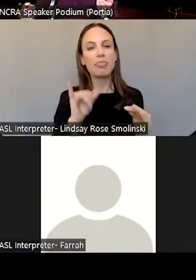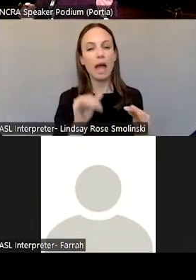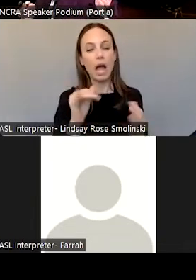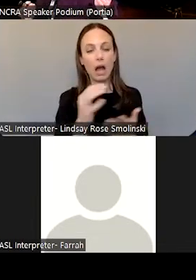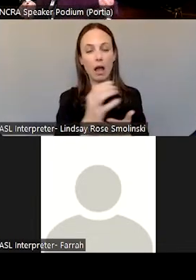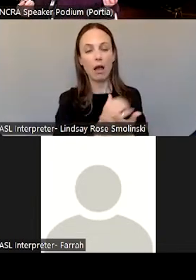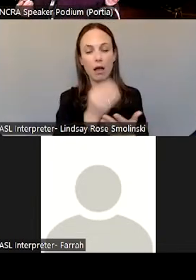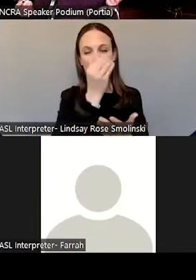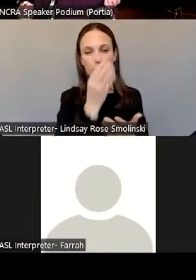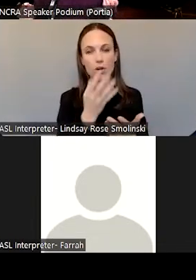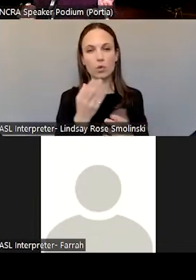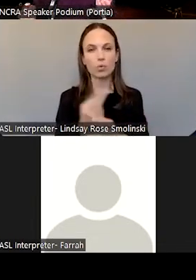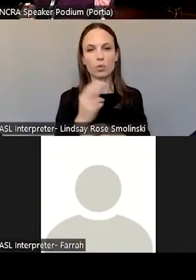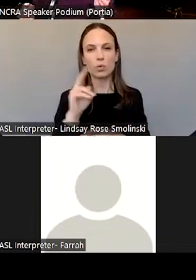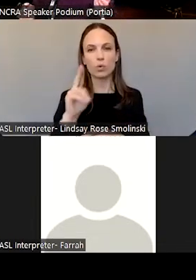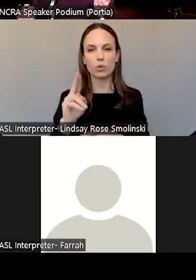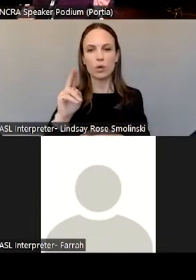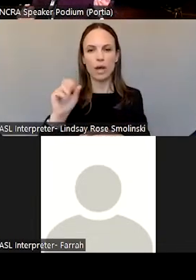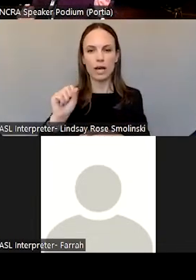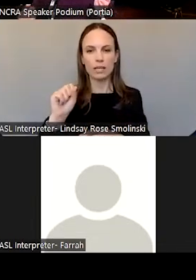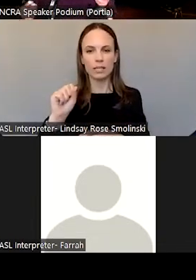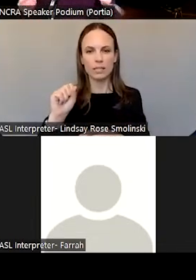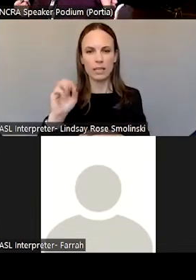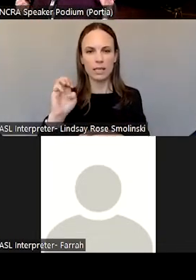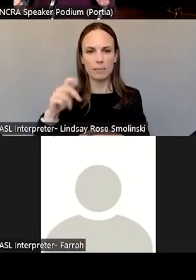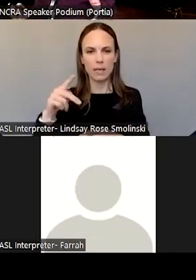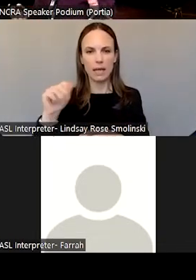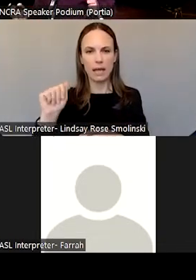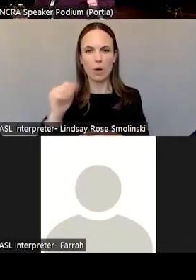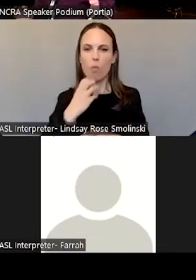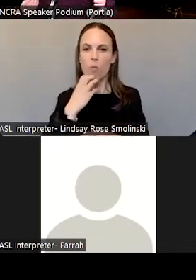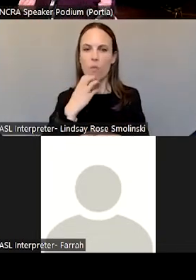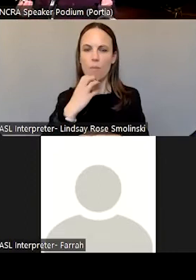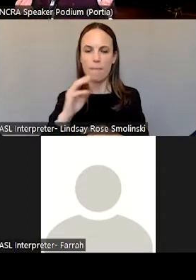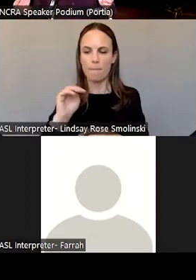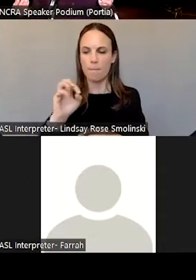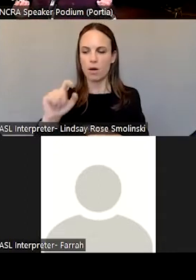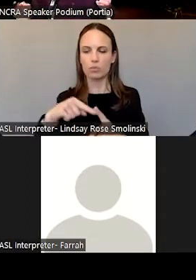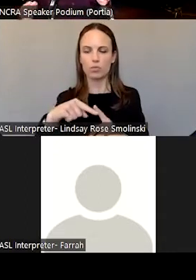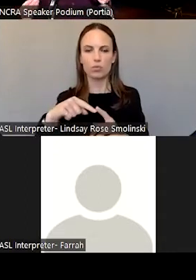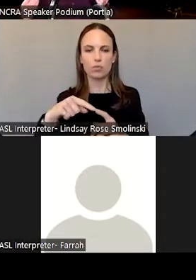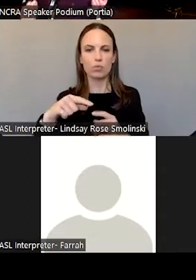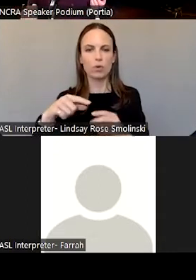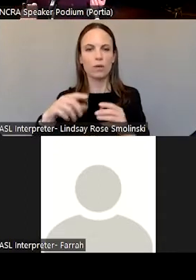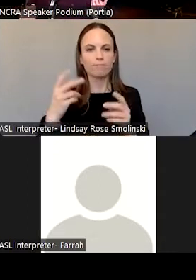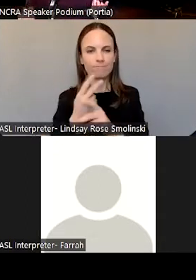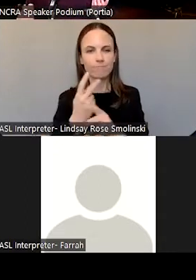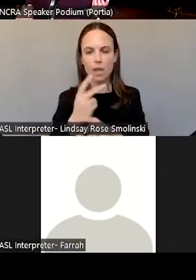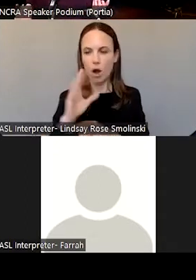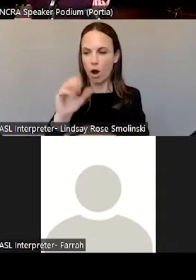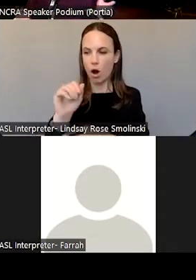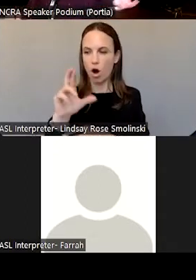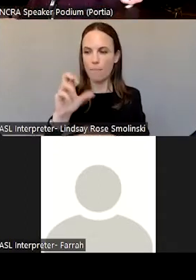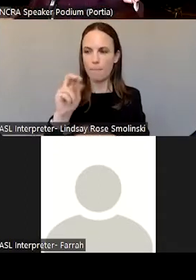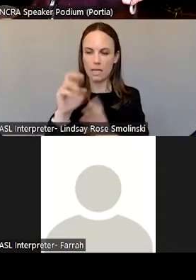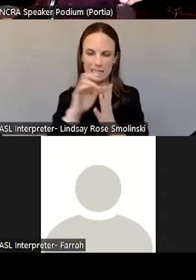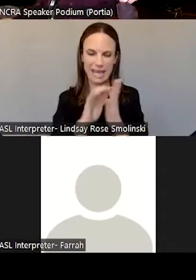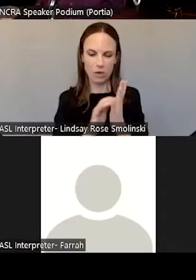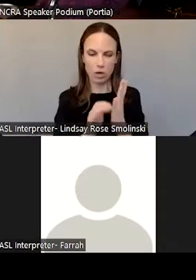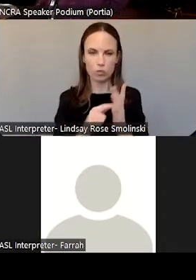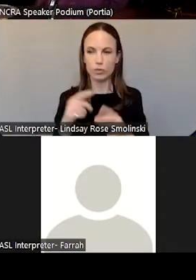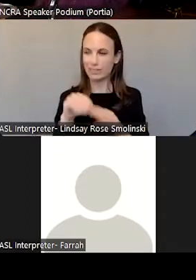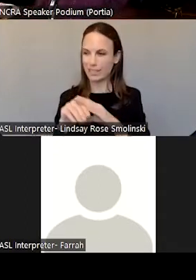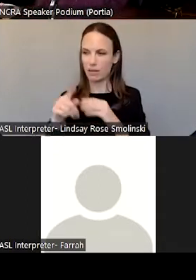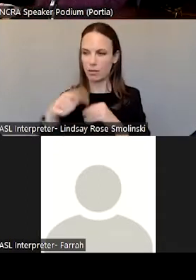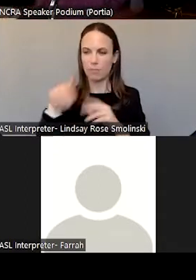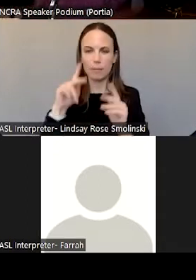information using the US EPA WARM model and other references to create a carbon calculator that would be accessible to folks. Because how many people